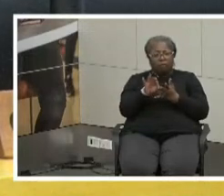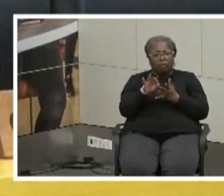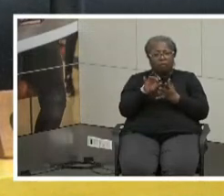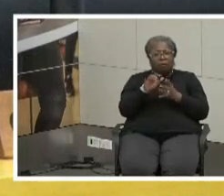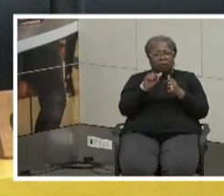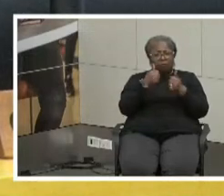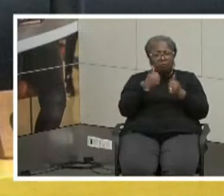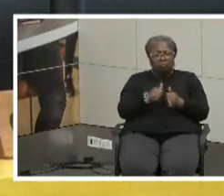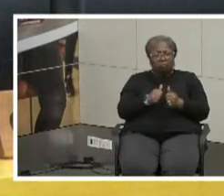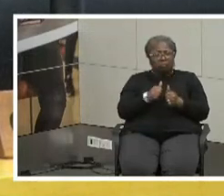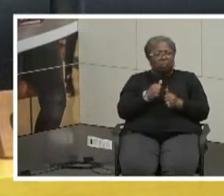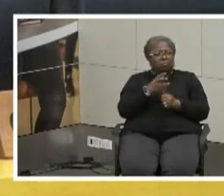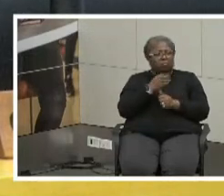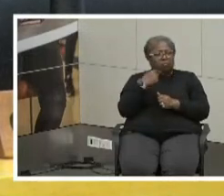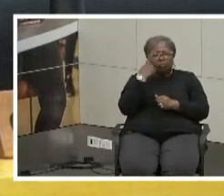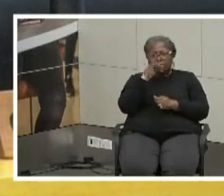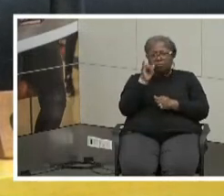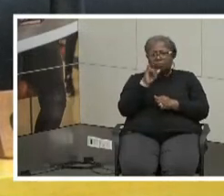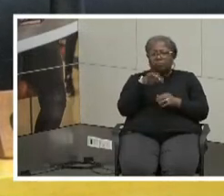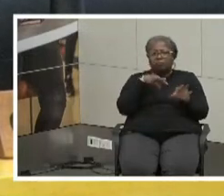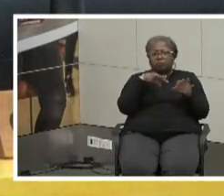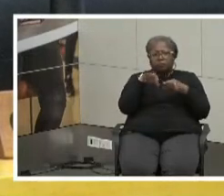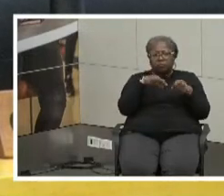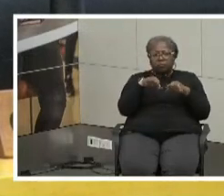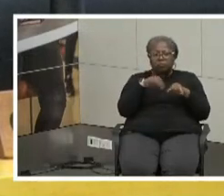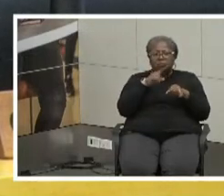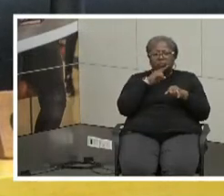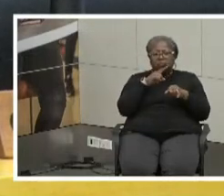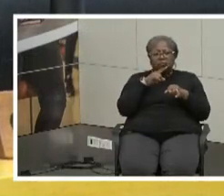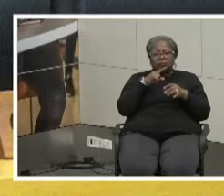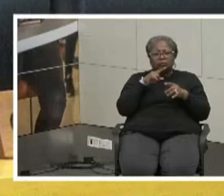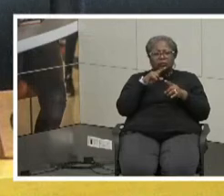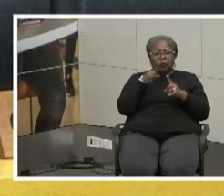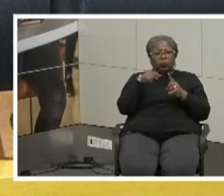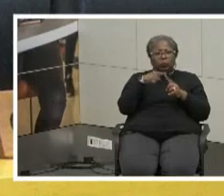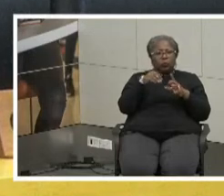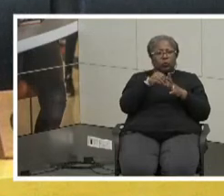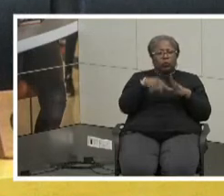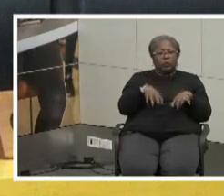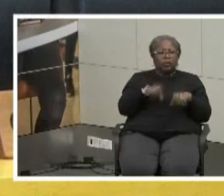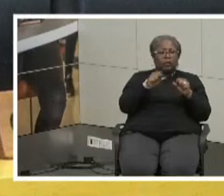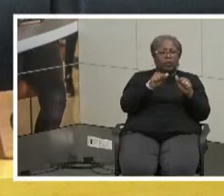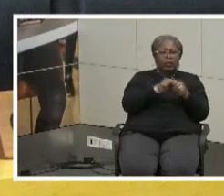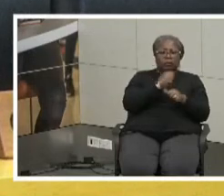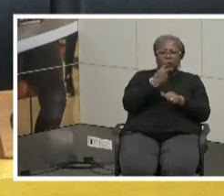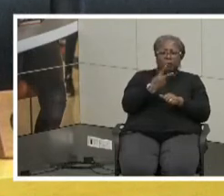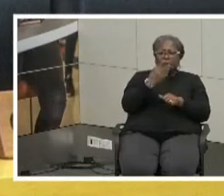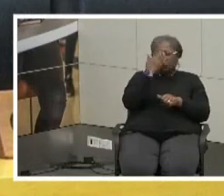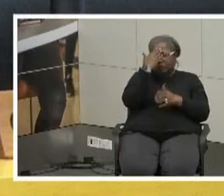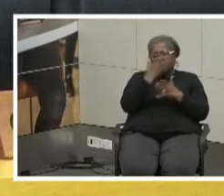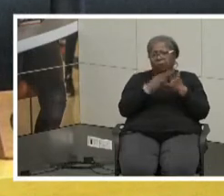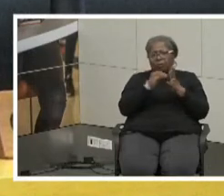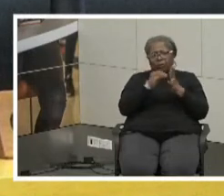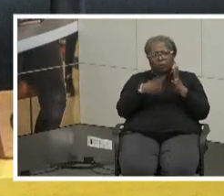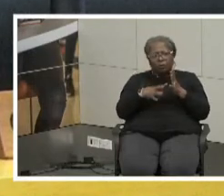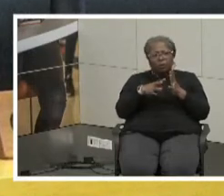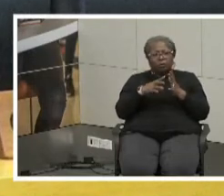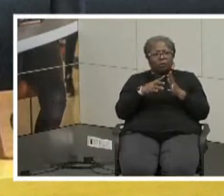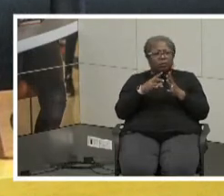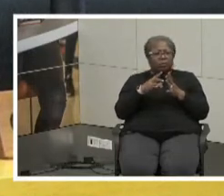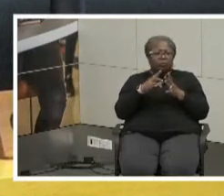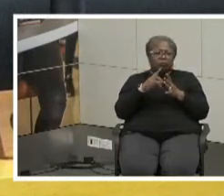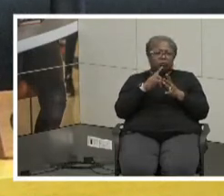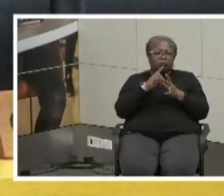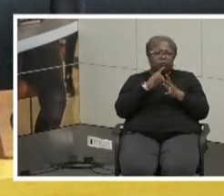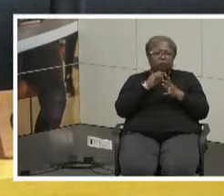declining um and it looks like the explanation is around when students are taking Algebra 2 so I know some students who I guess um are